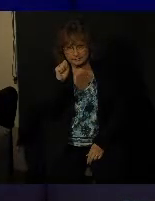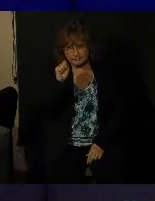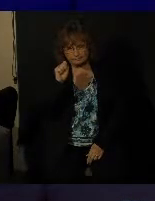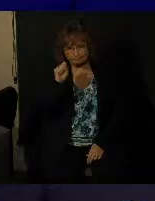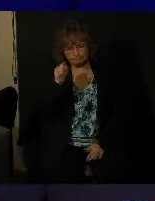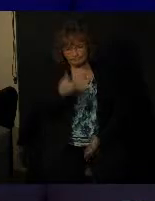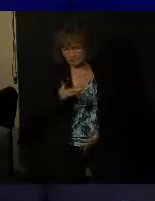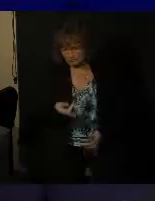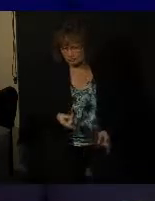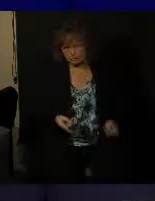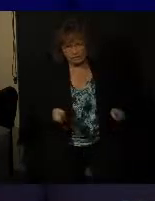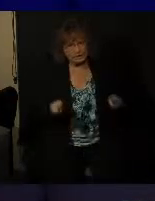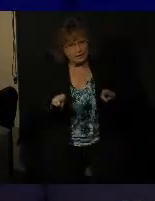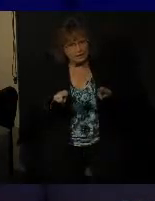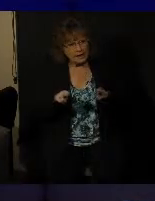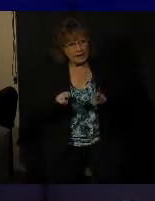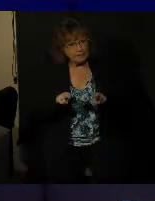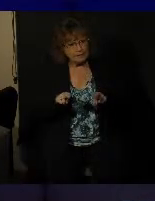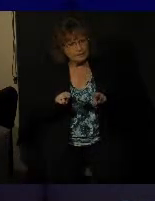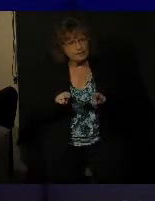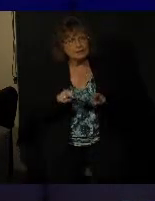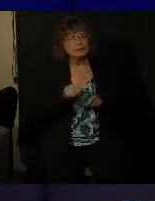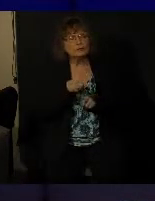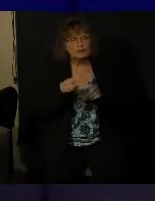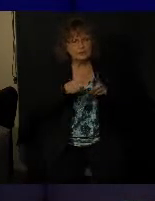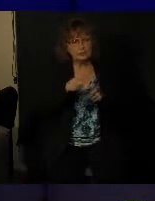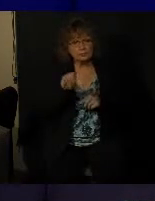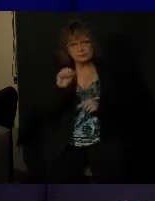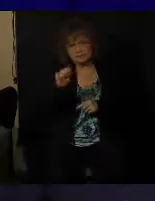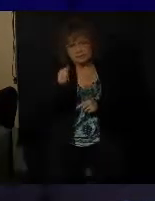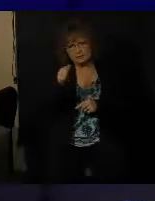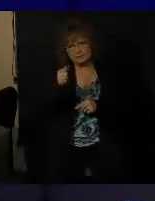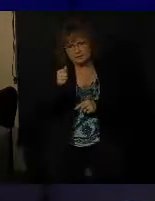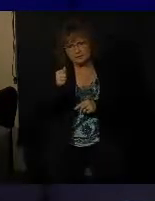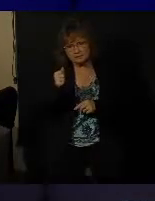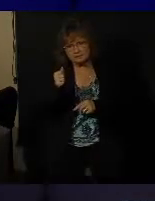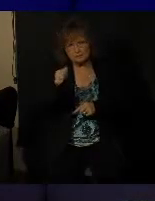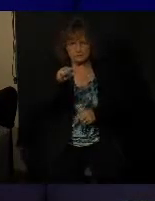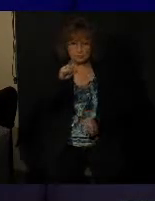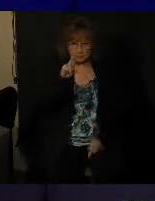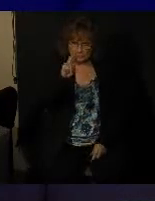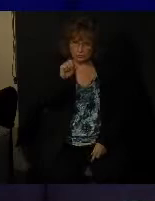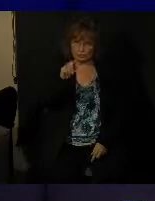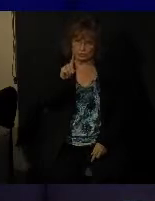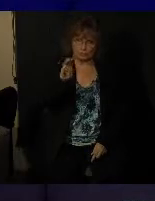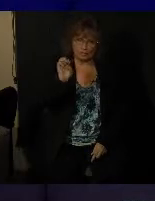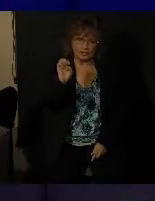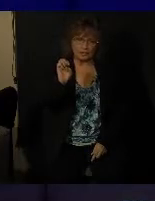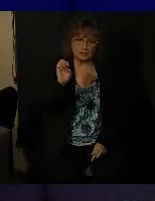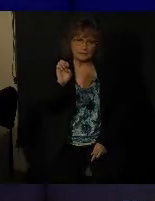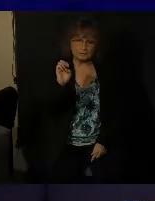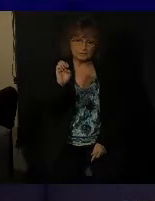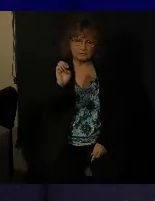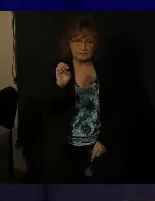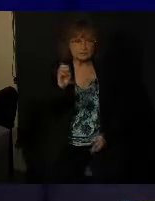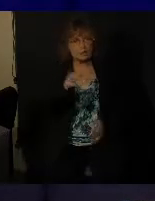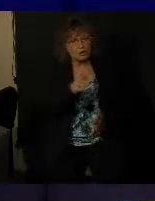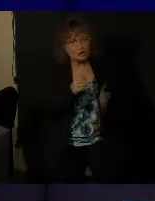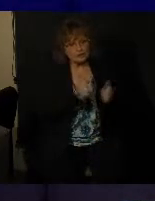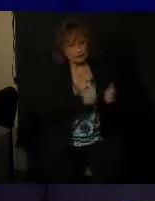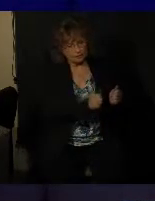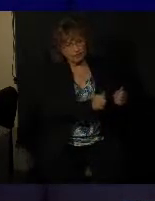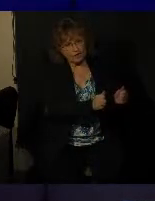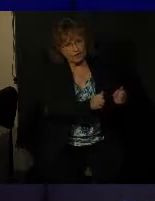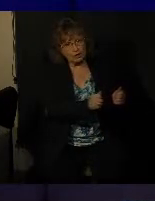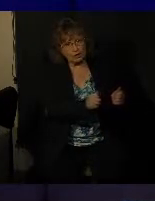happen in freshman year of high school. Kind of fell into the wrong group and started hanging with